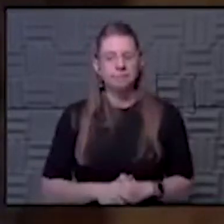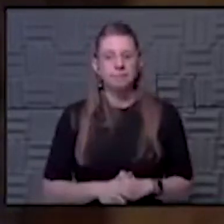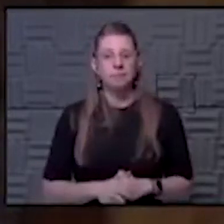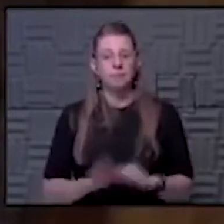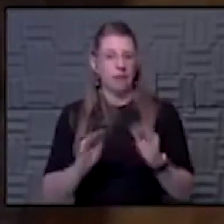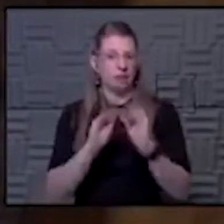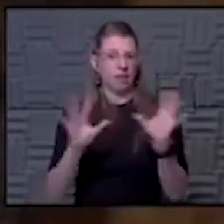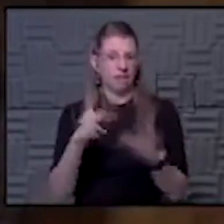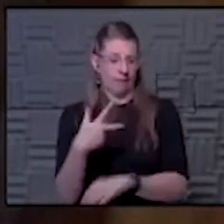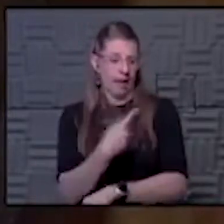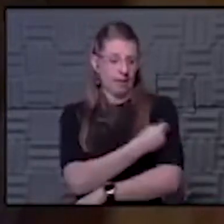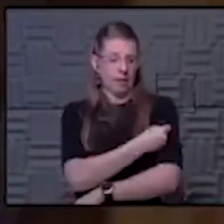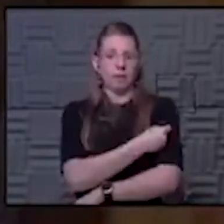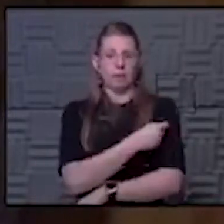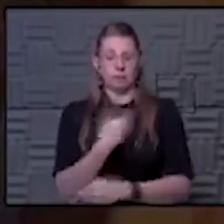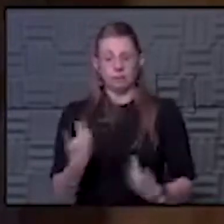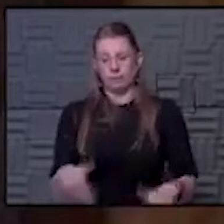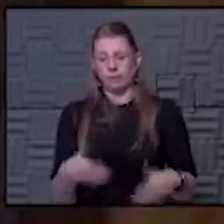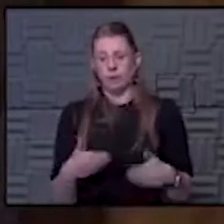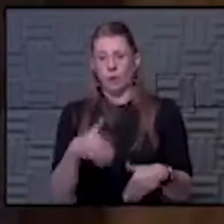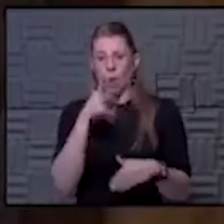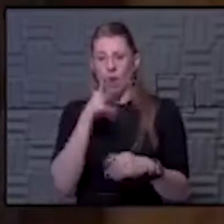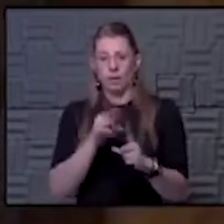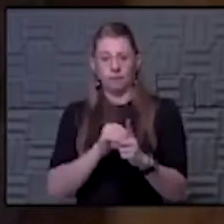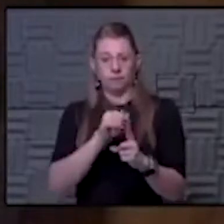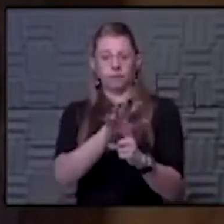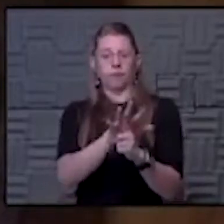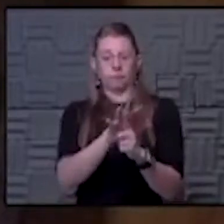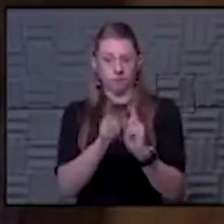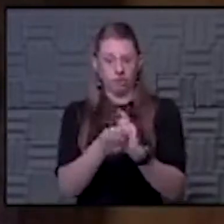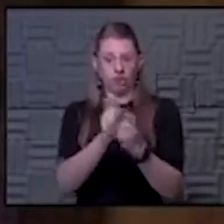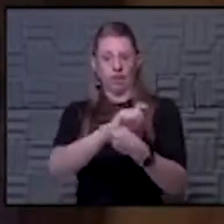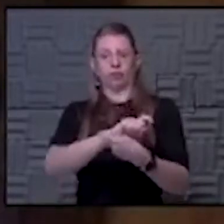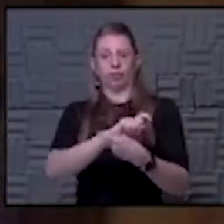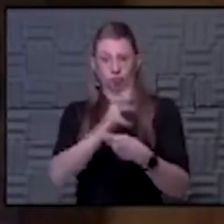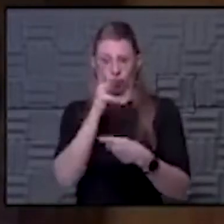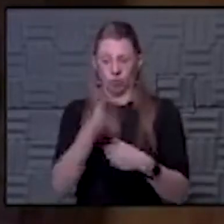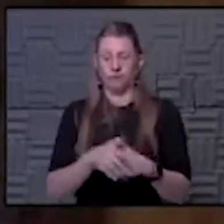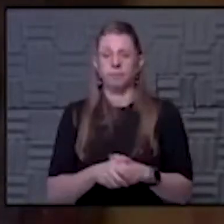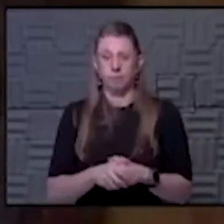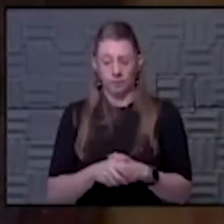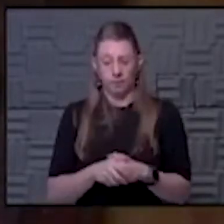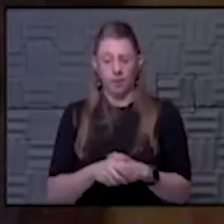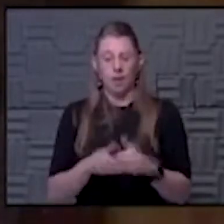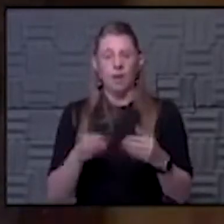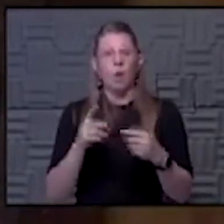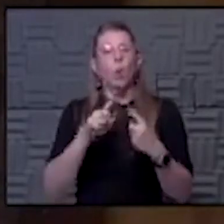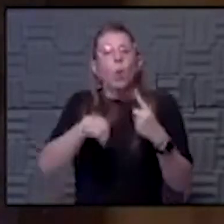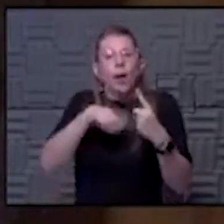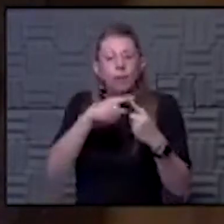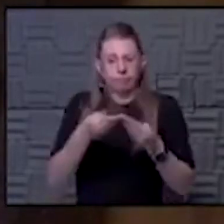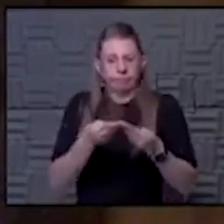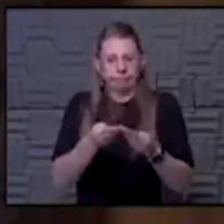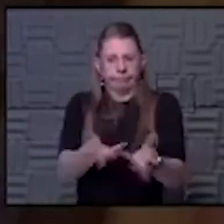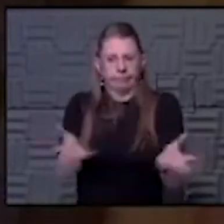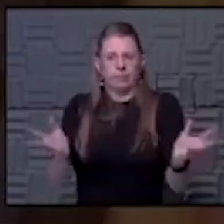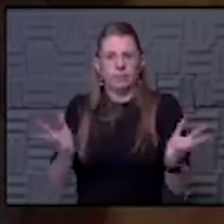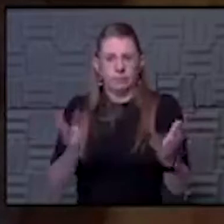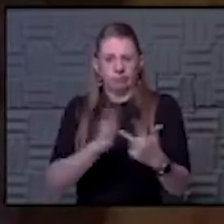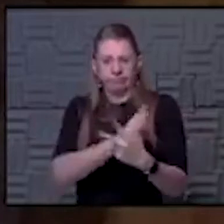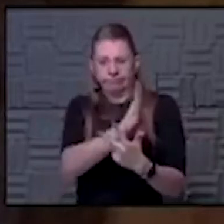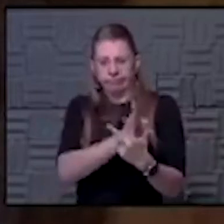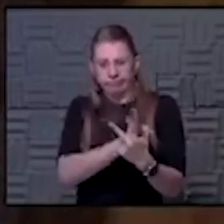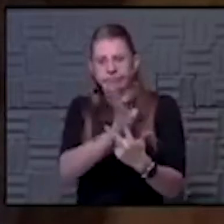the vaccine will make a huge difference when it is widely distributed to not only